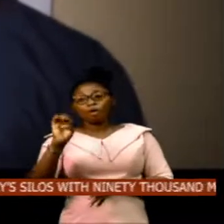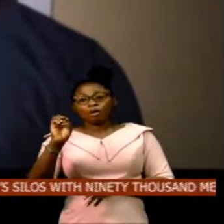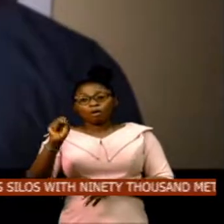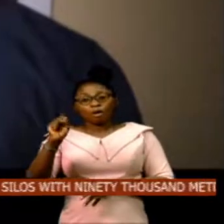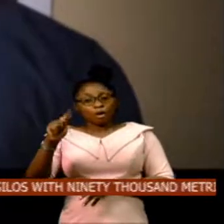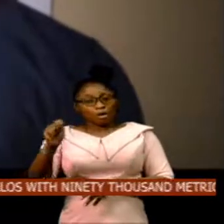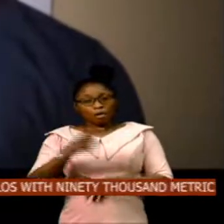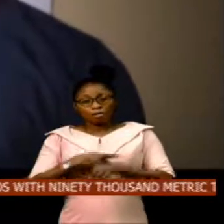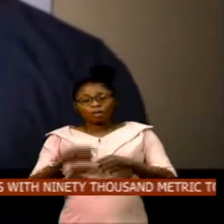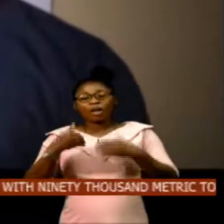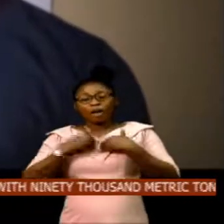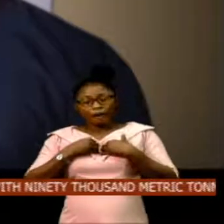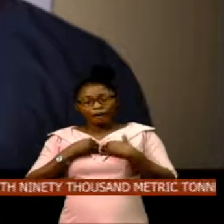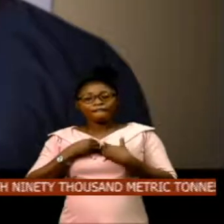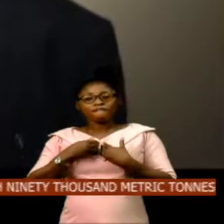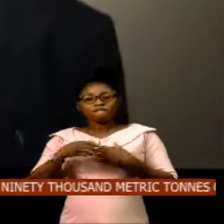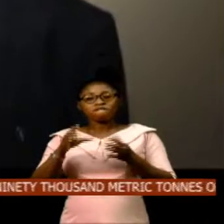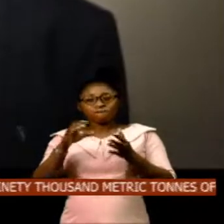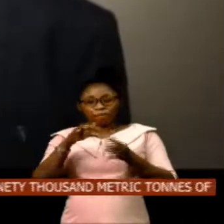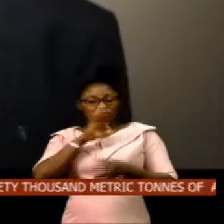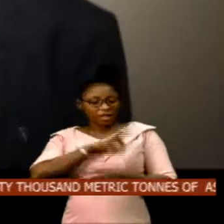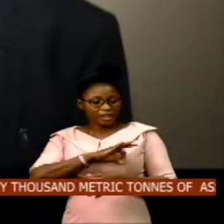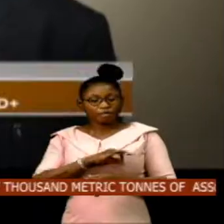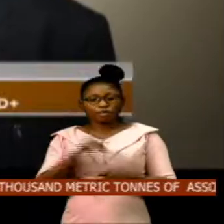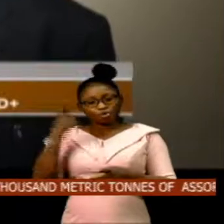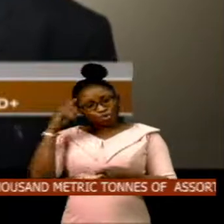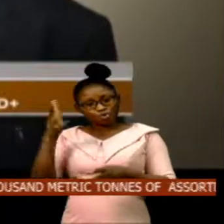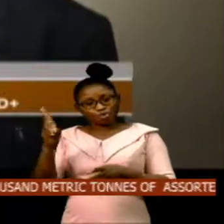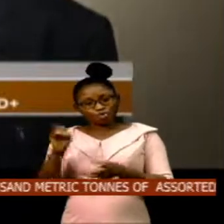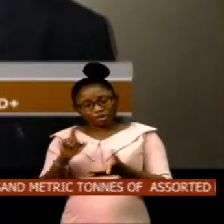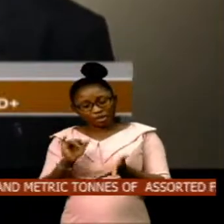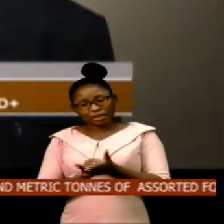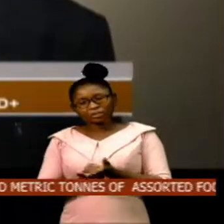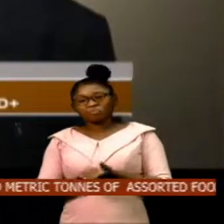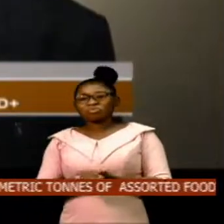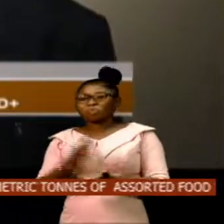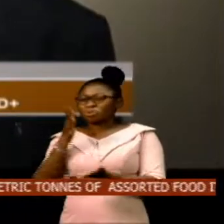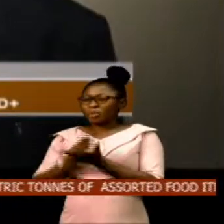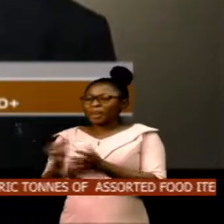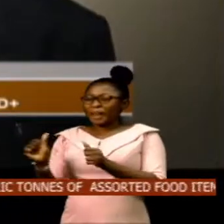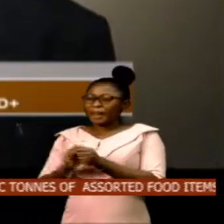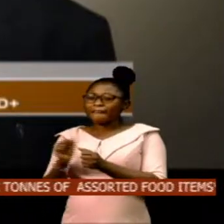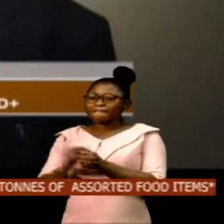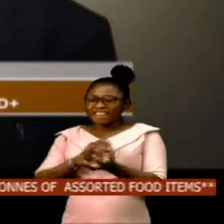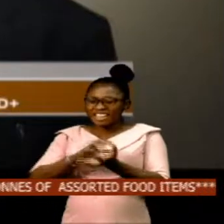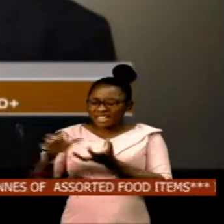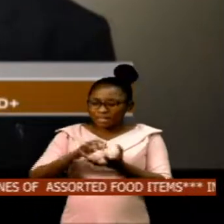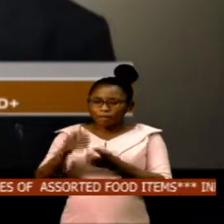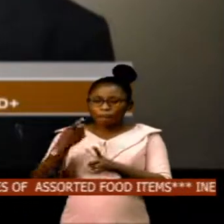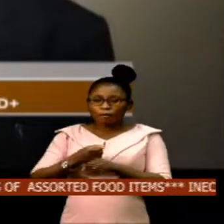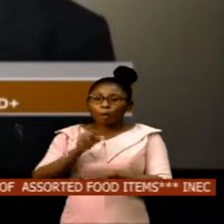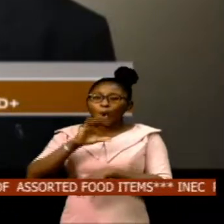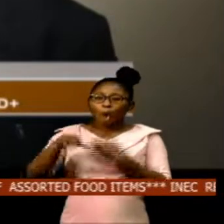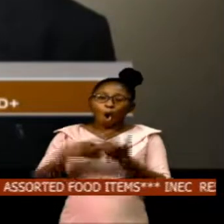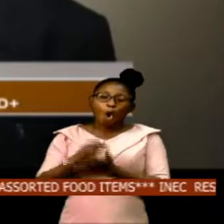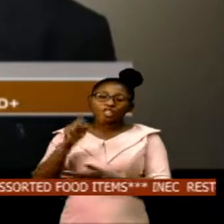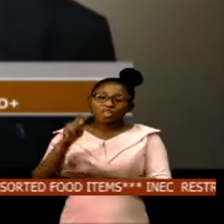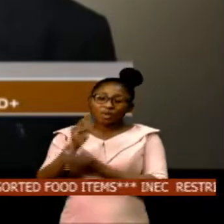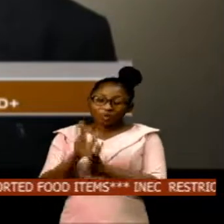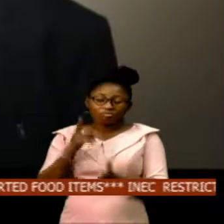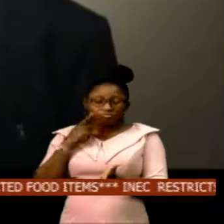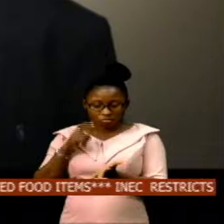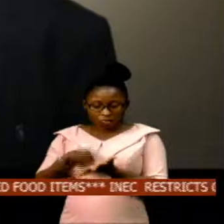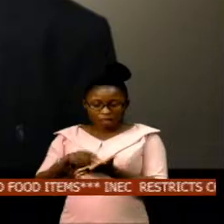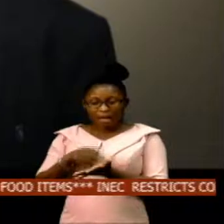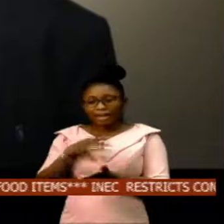credits and payments for doing so. Given statement, every criticism from all stakeholders were noted,